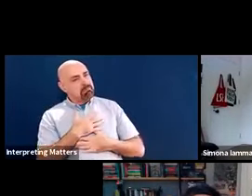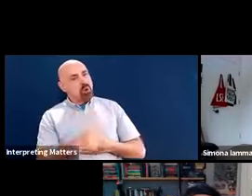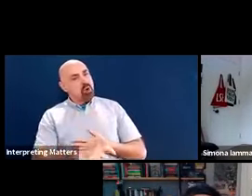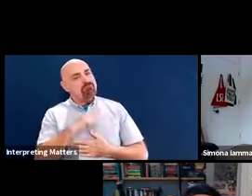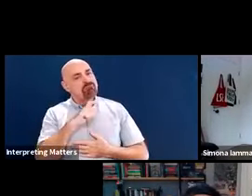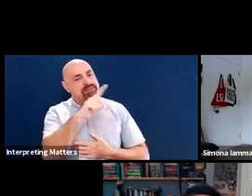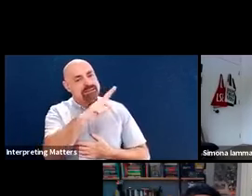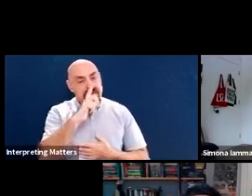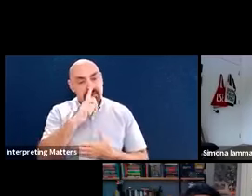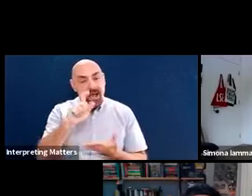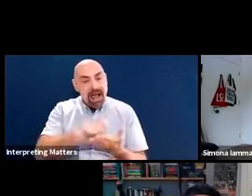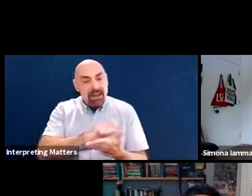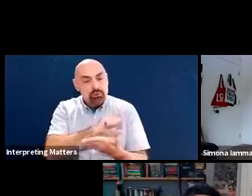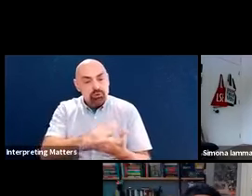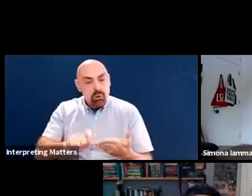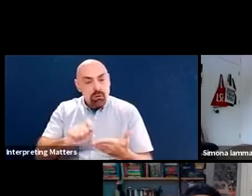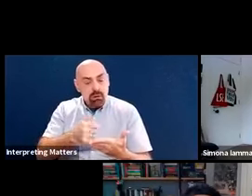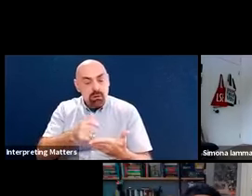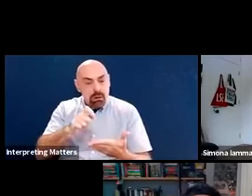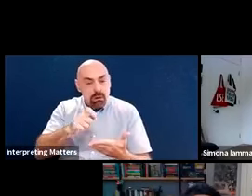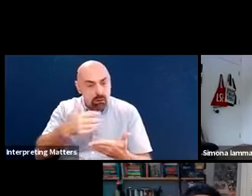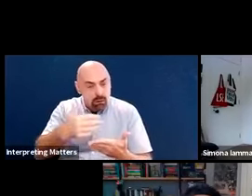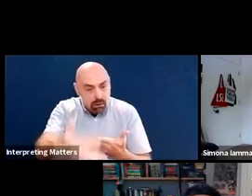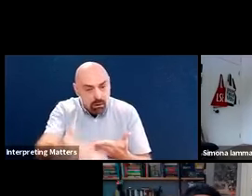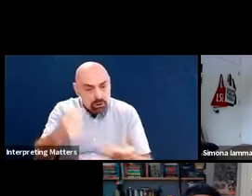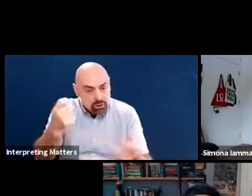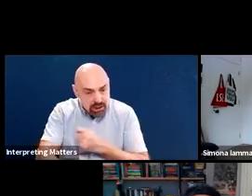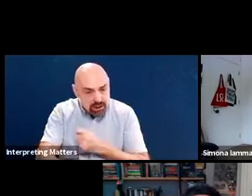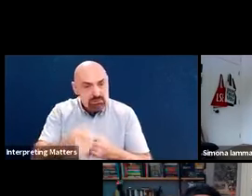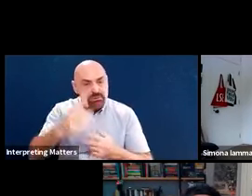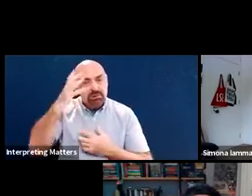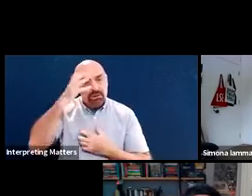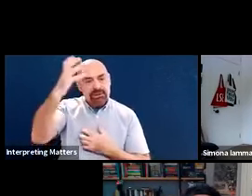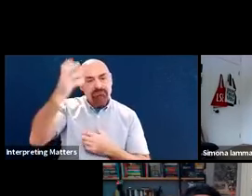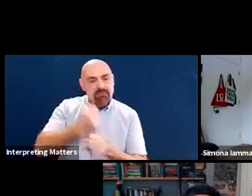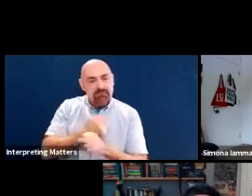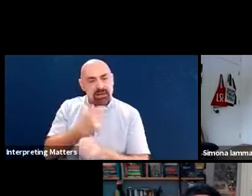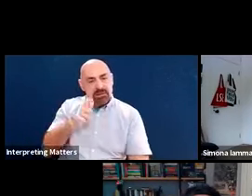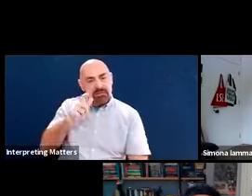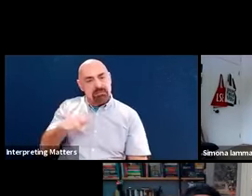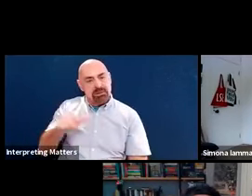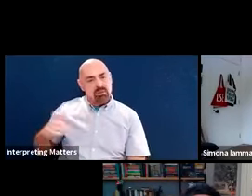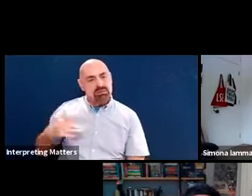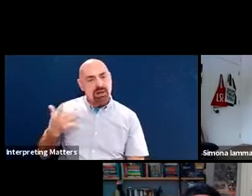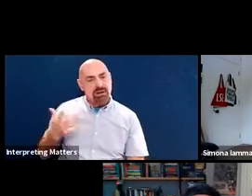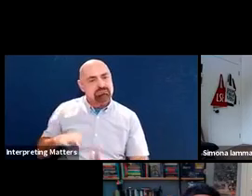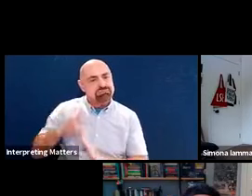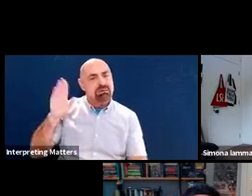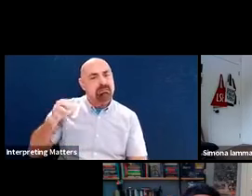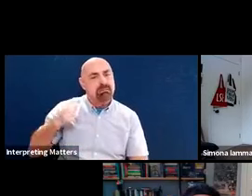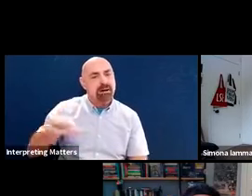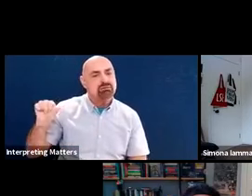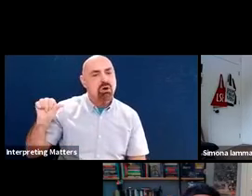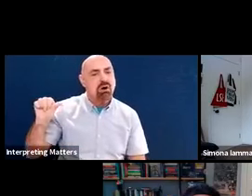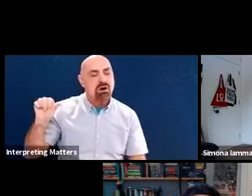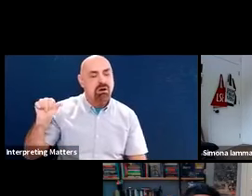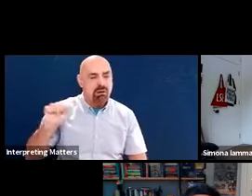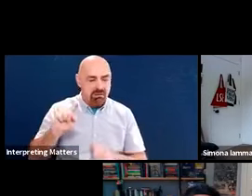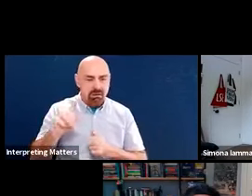produce electoral outcomes that can lead to government making people's lives better. We need to sort of reverse that spiral.